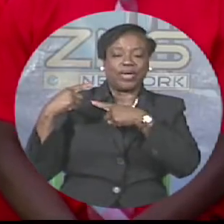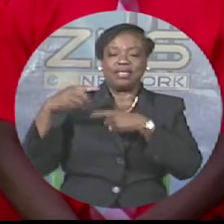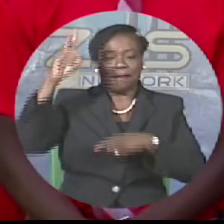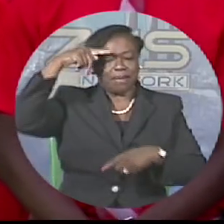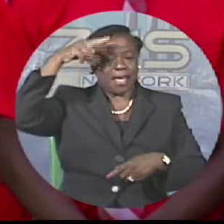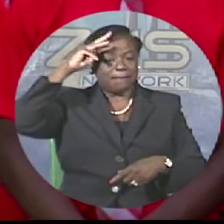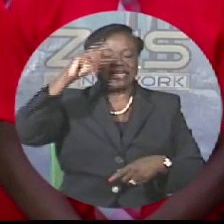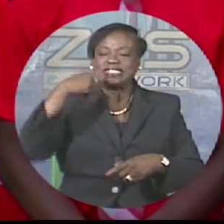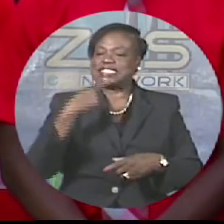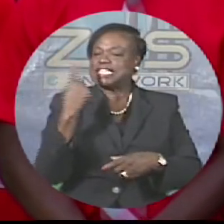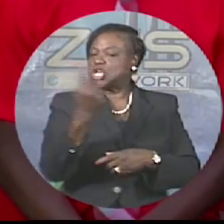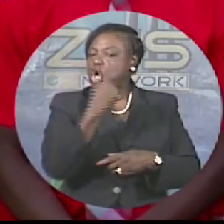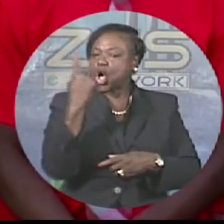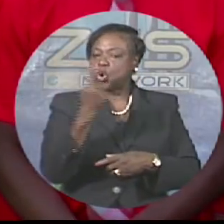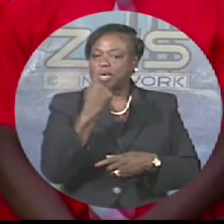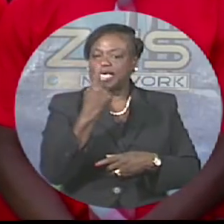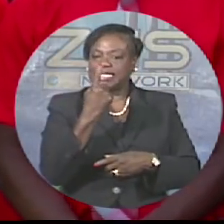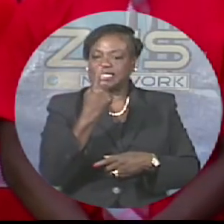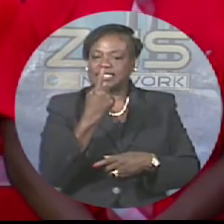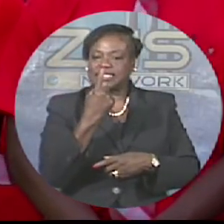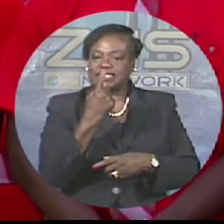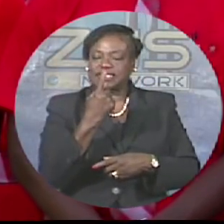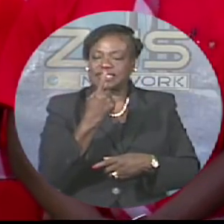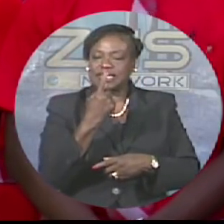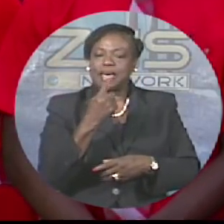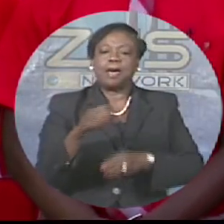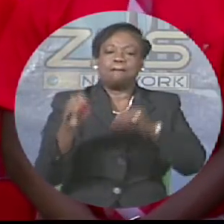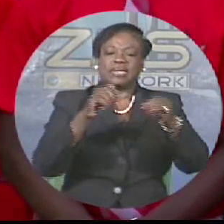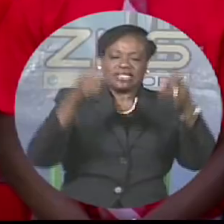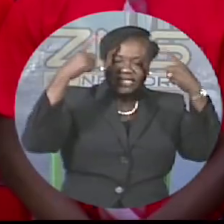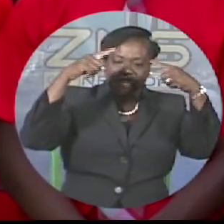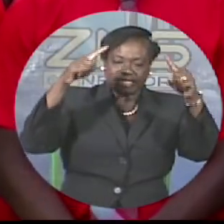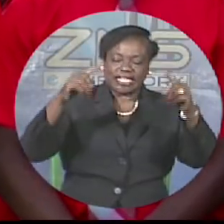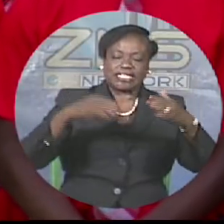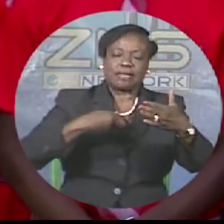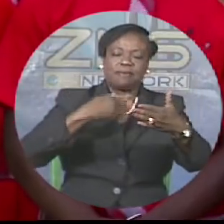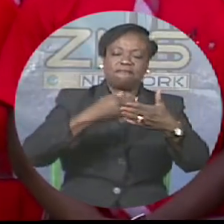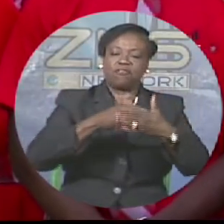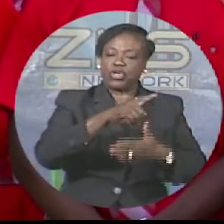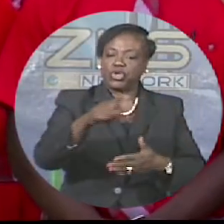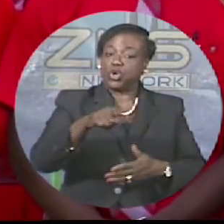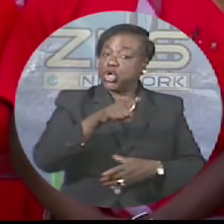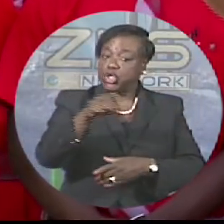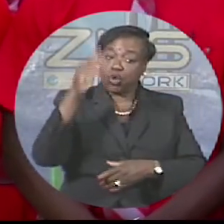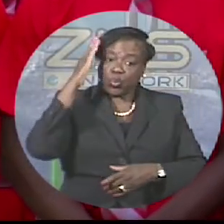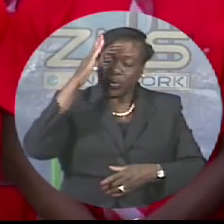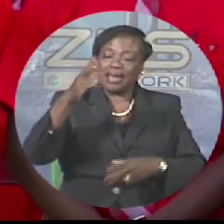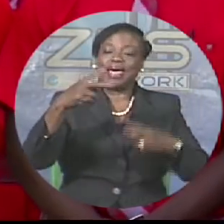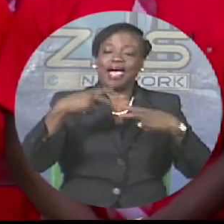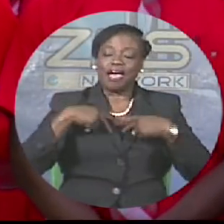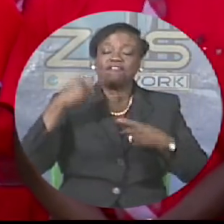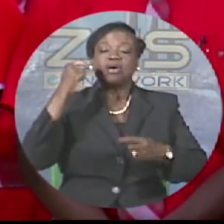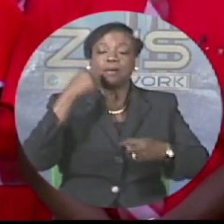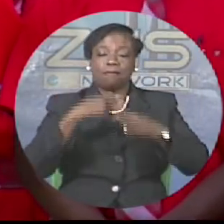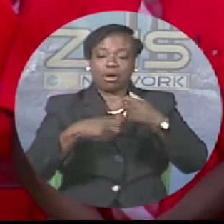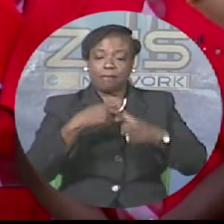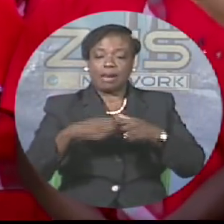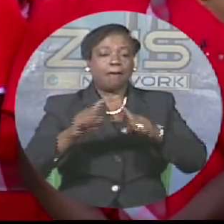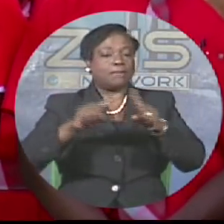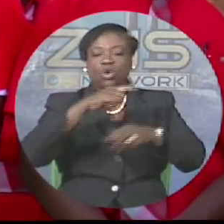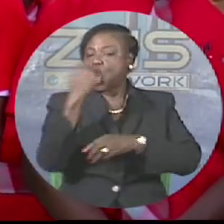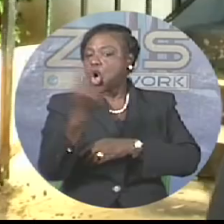put success before you. You will encounter obstacles, but always